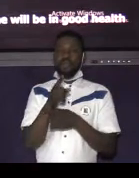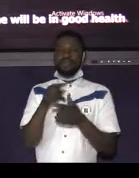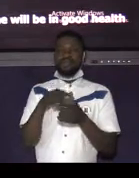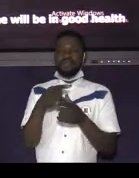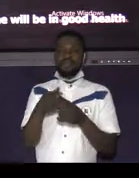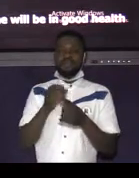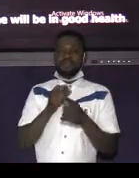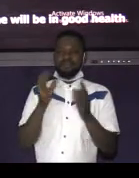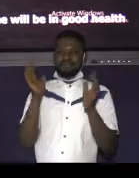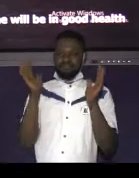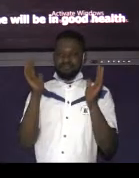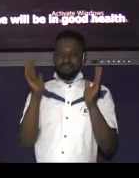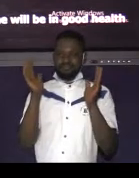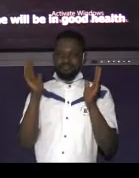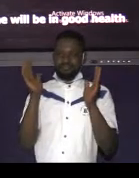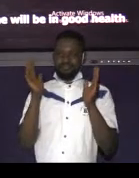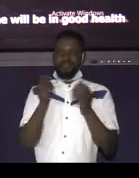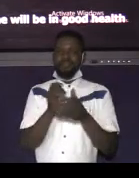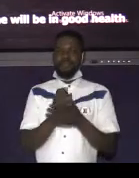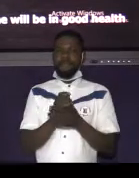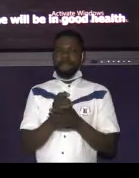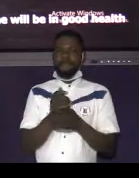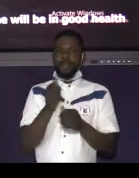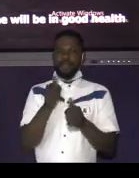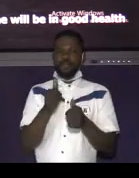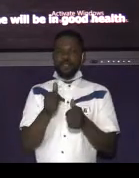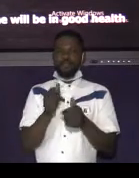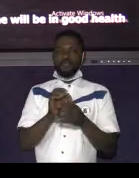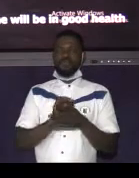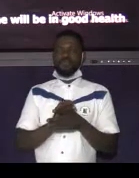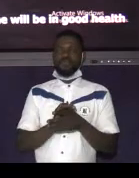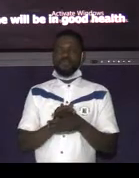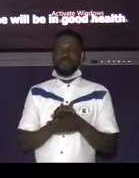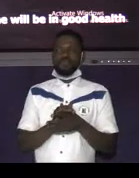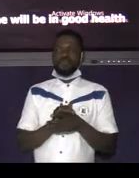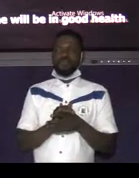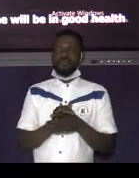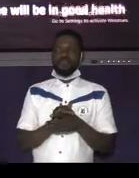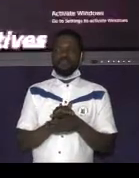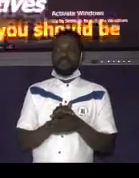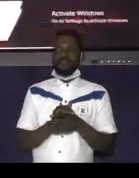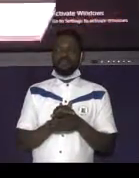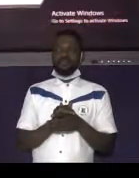I celebrate you with a chair. Good job, you.